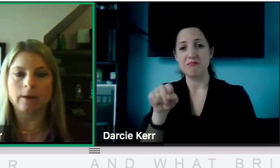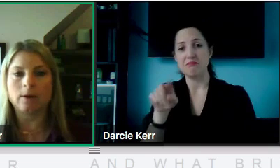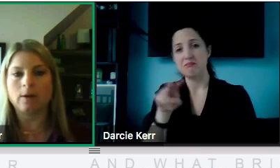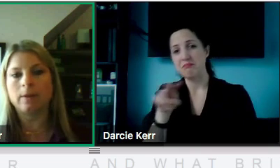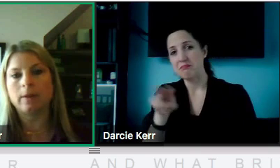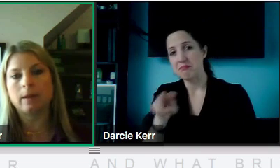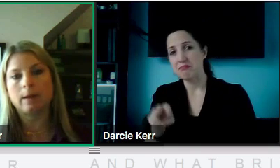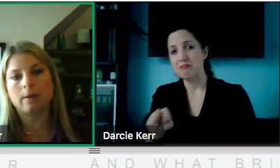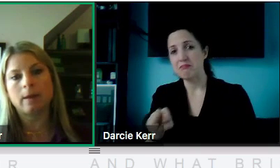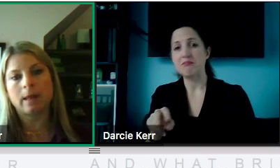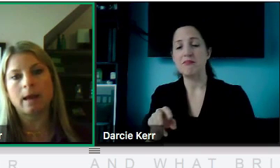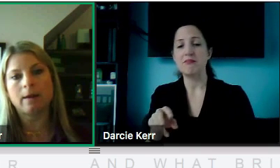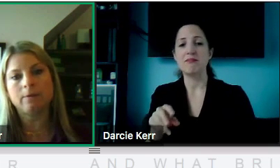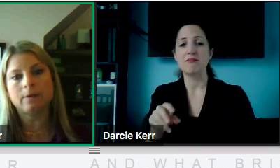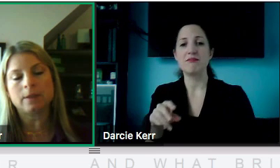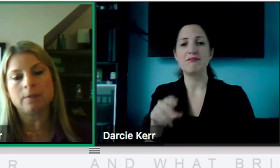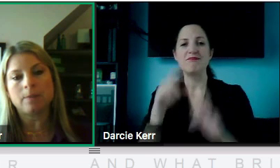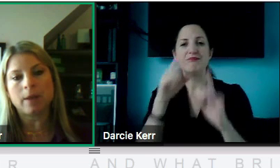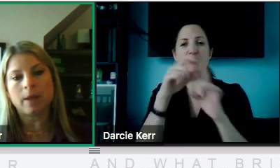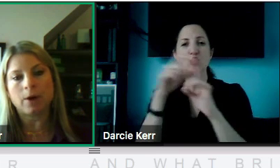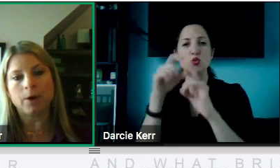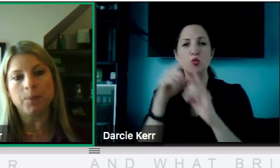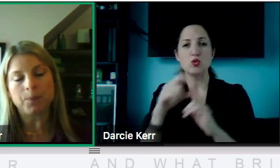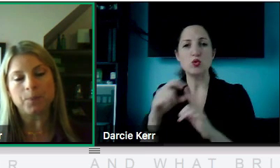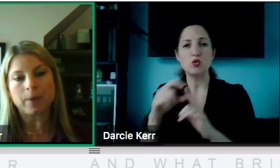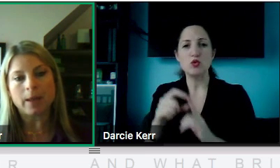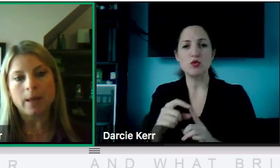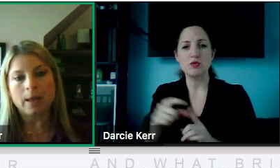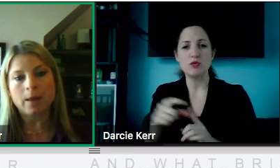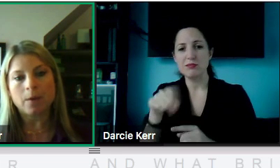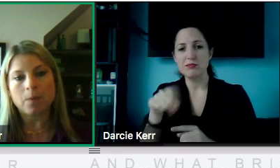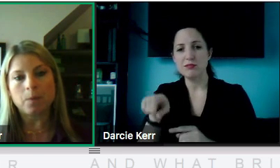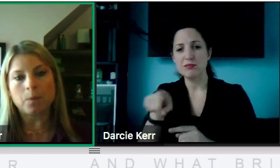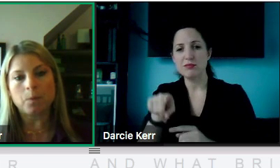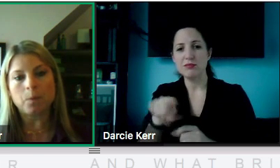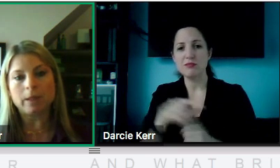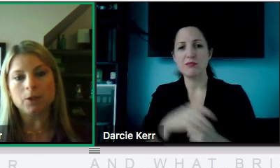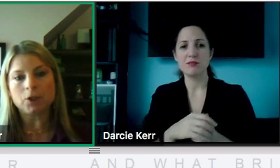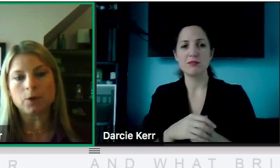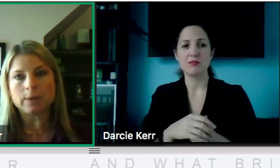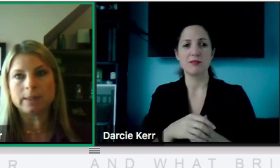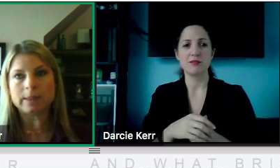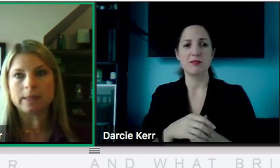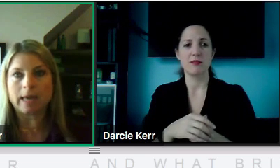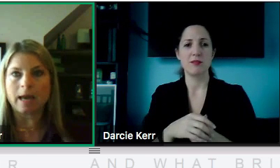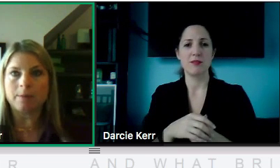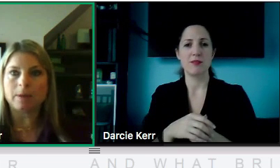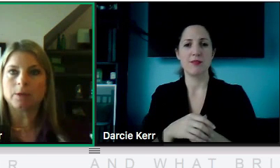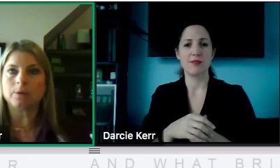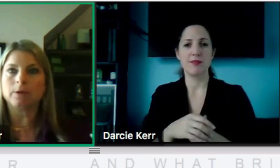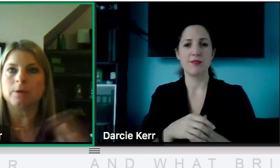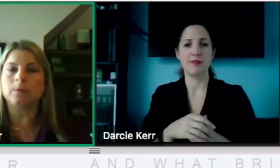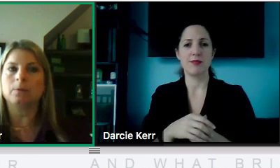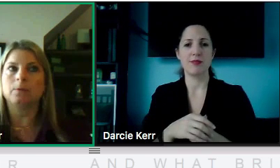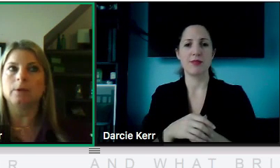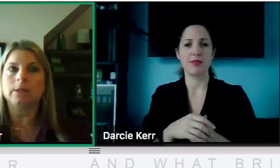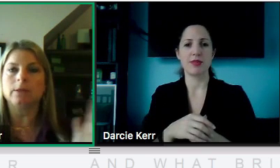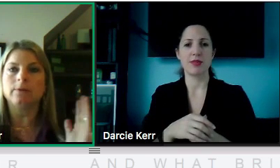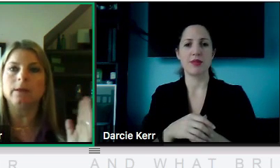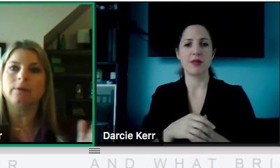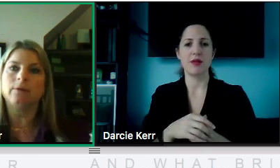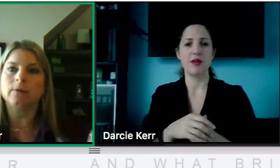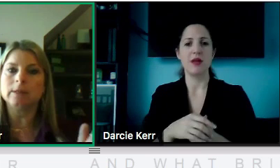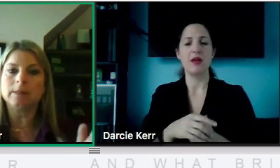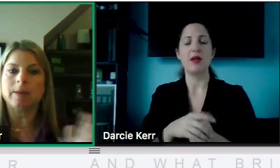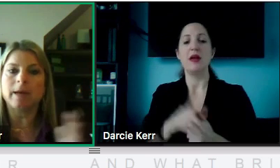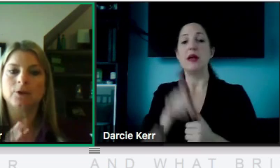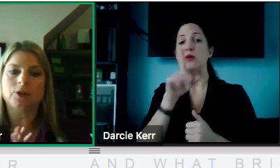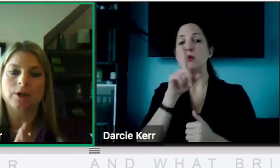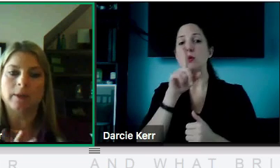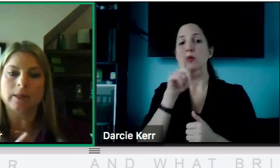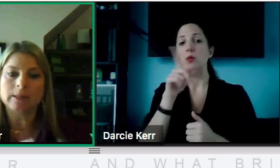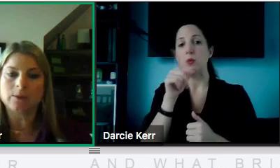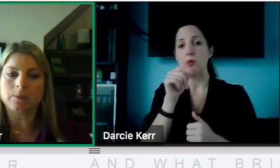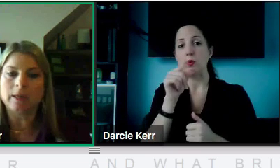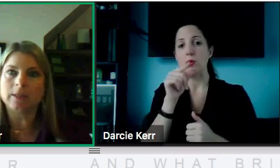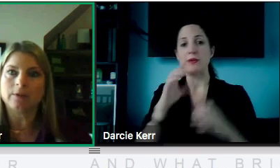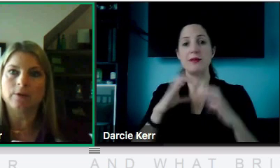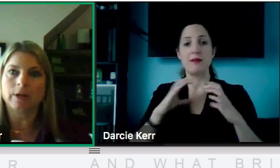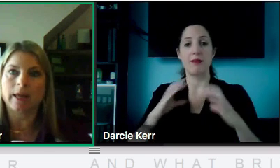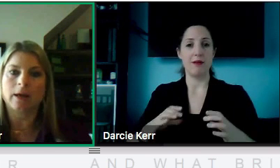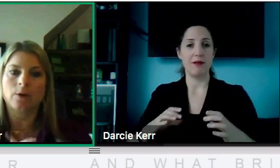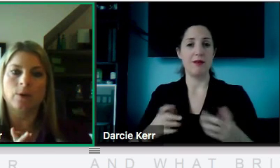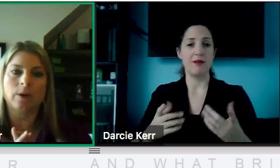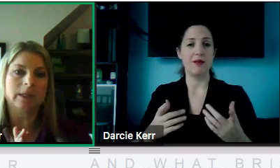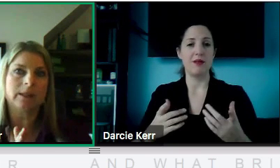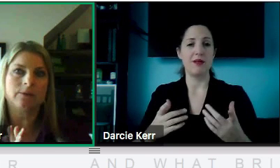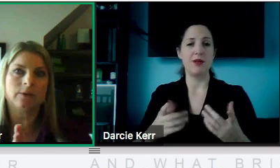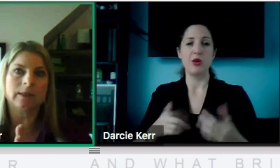But the wording on the left here really shows the gamut. We're serving the full spectrum in